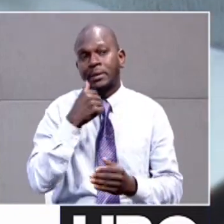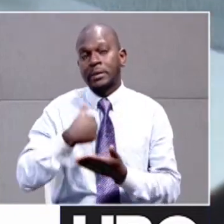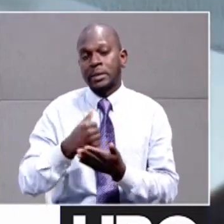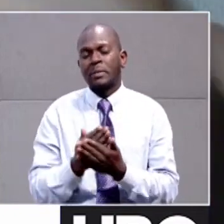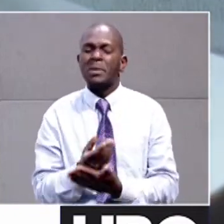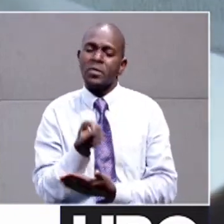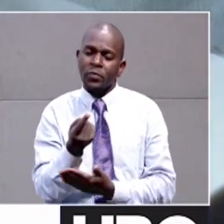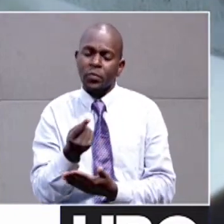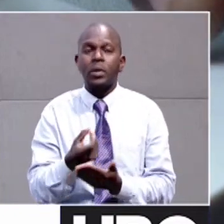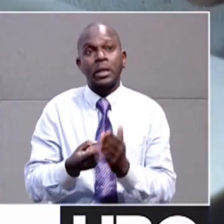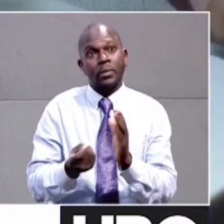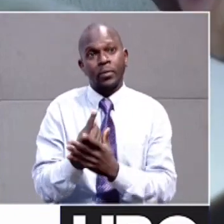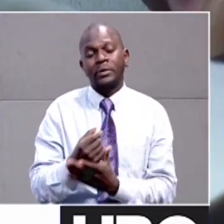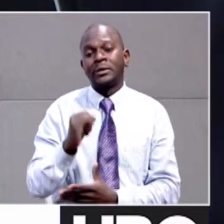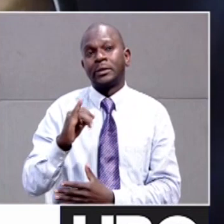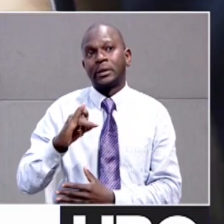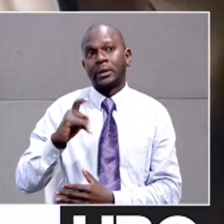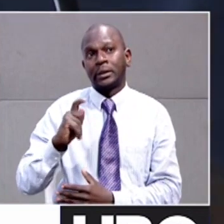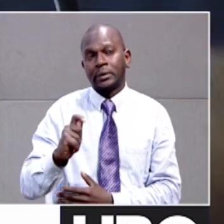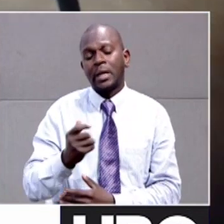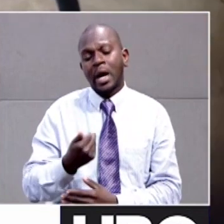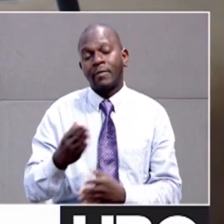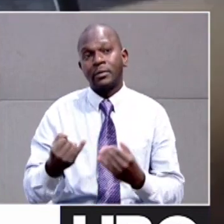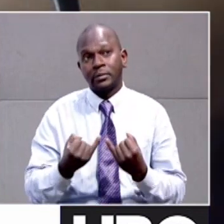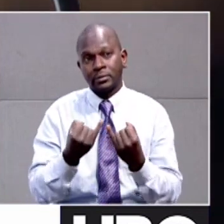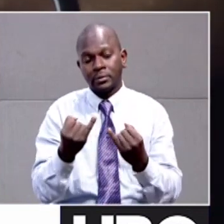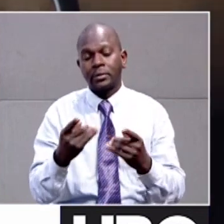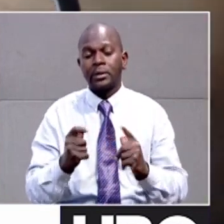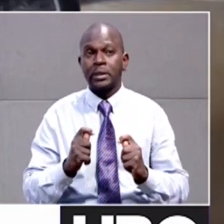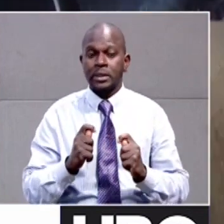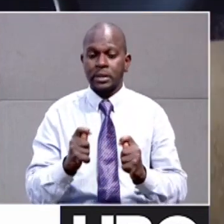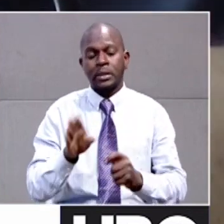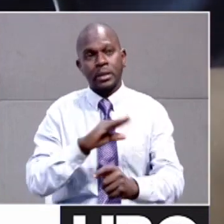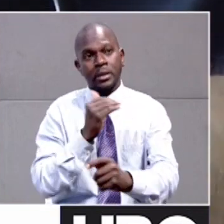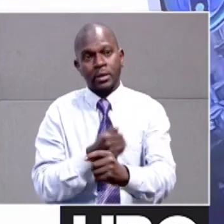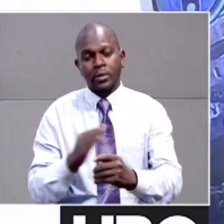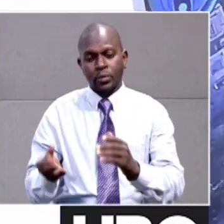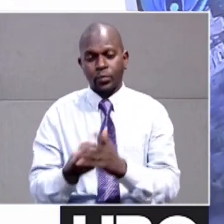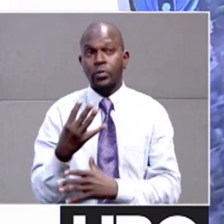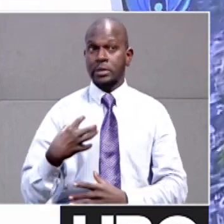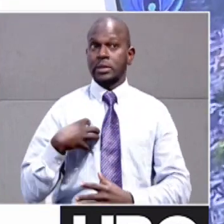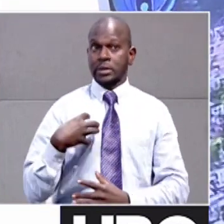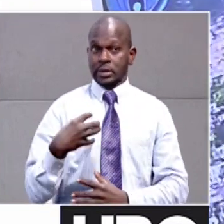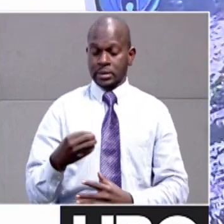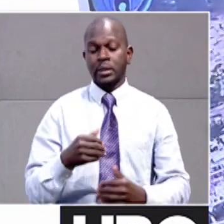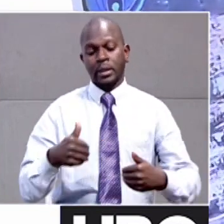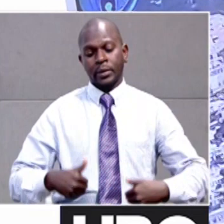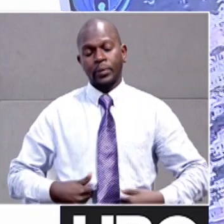opportunities. ICT’s have a range of information and tools with capacity to create wealth for youth and end